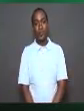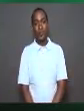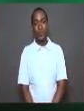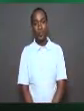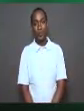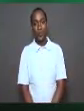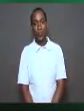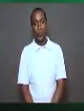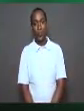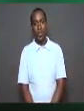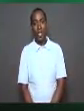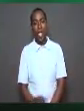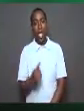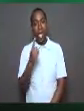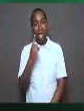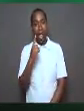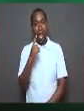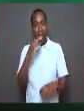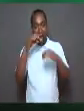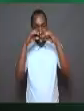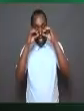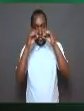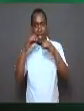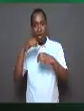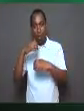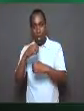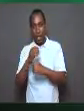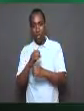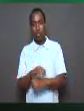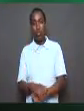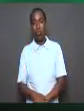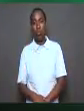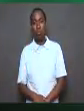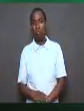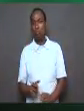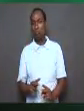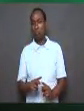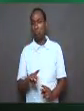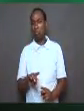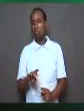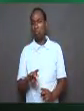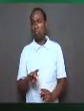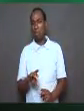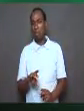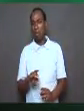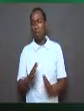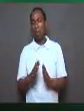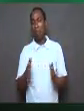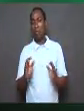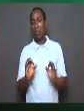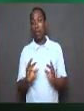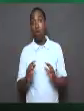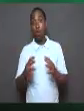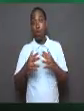A single lens microscope is not more powerful than a compound